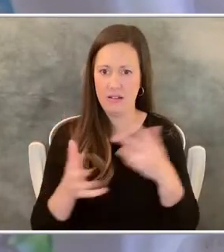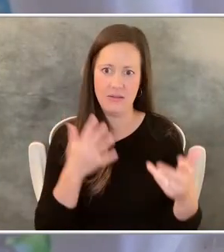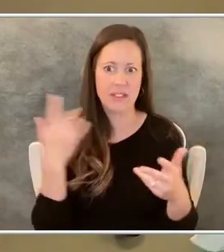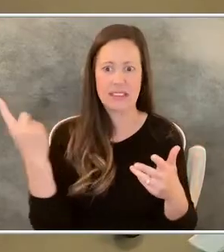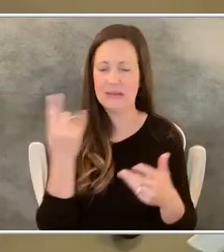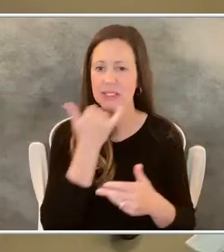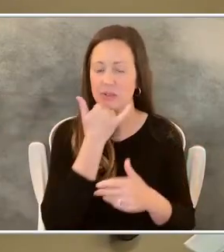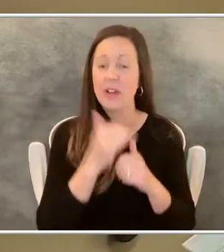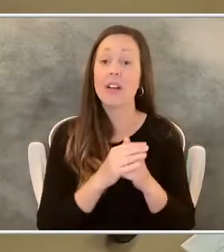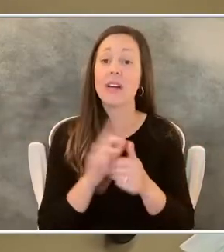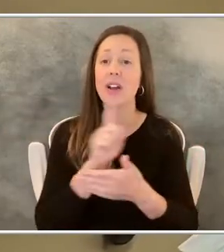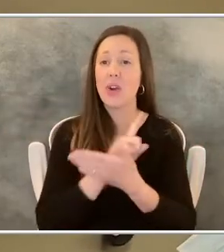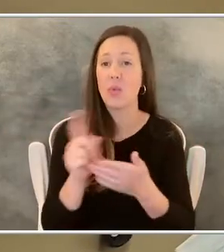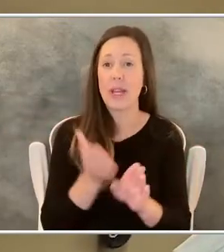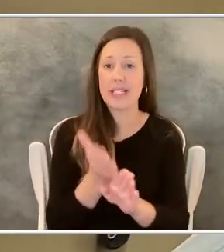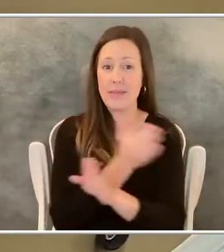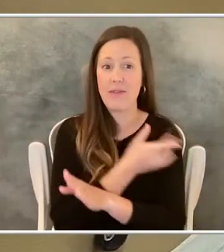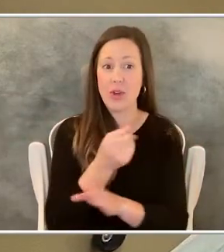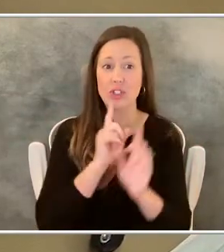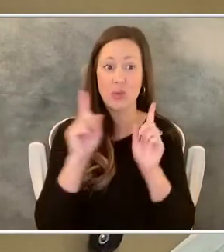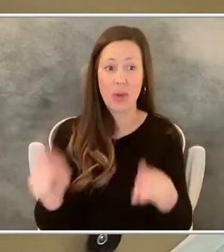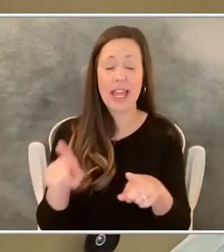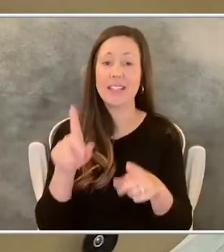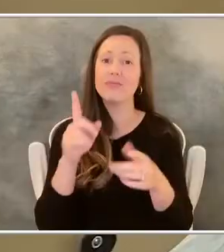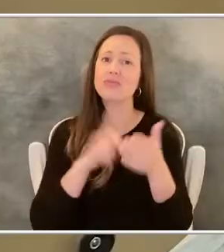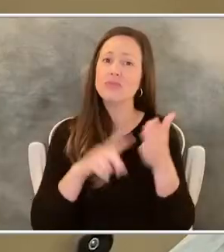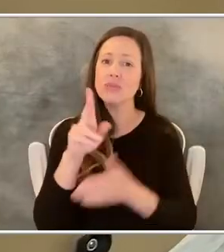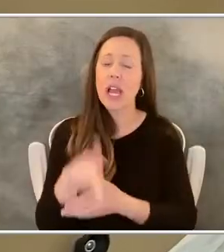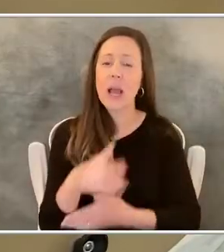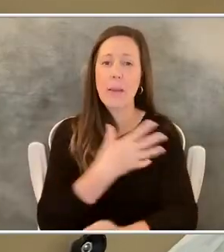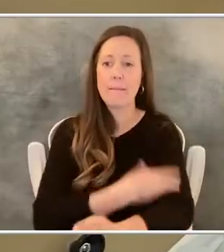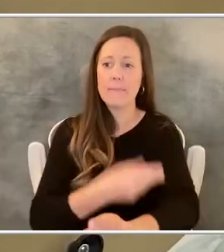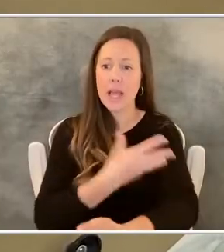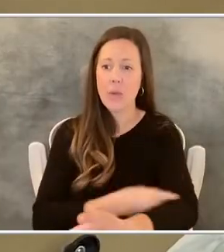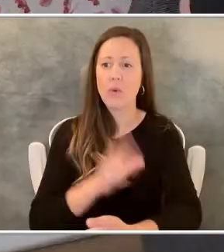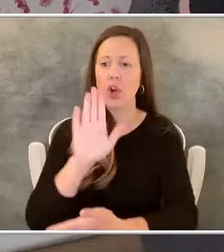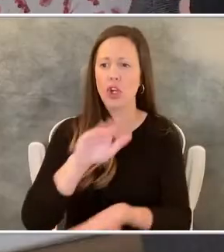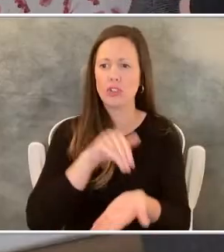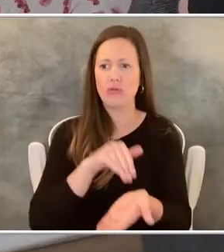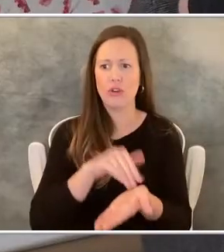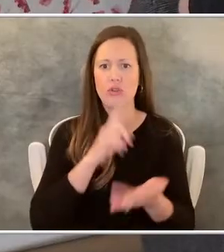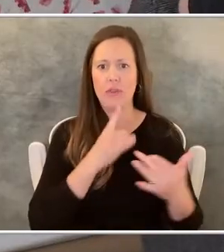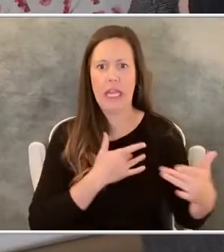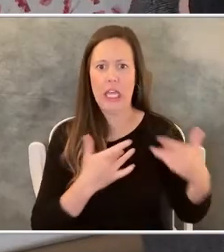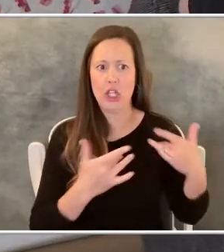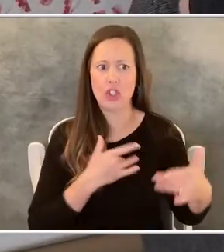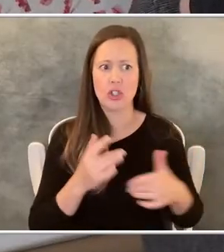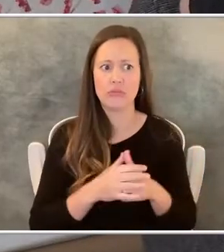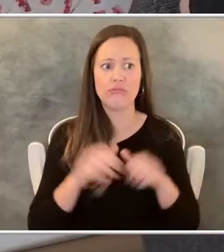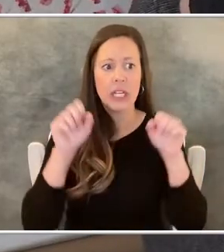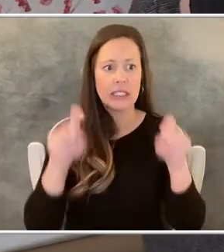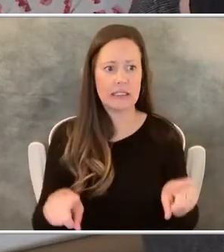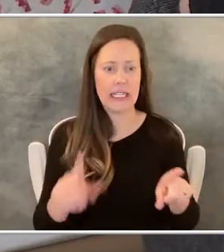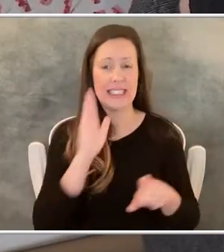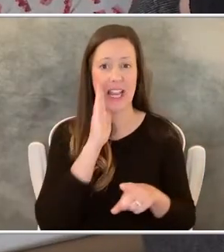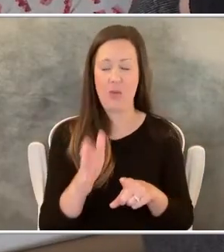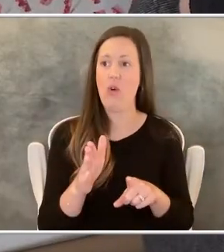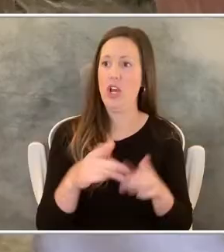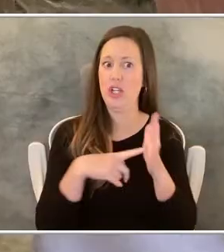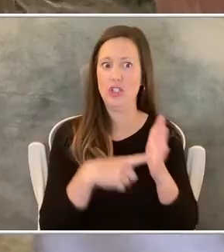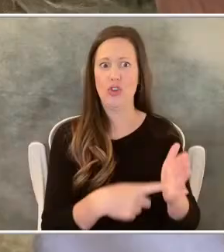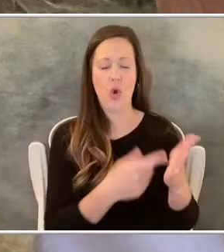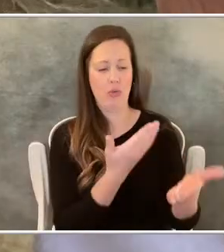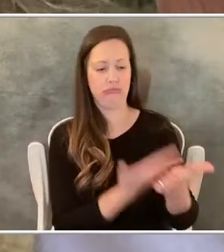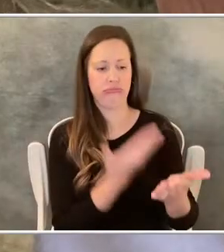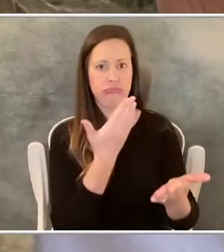for her routine checkup and blood work. Her doctor was concerned. Testing would prove this would be way more than